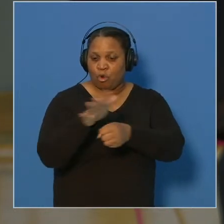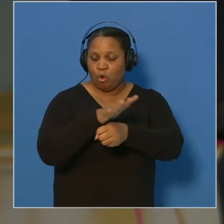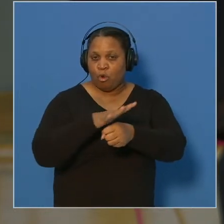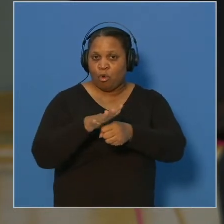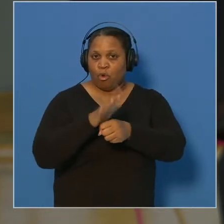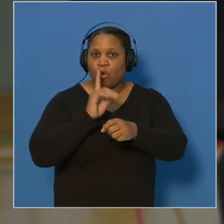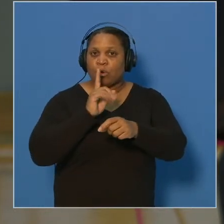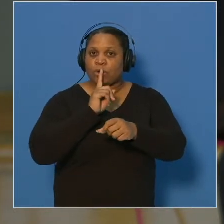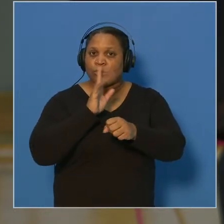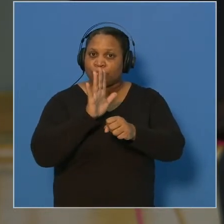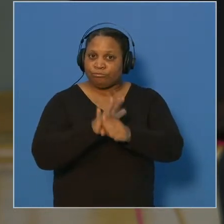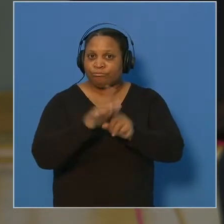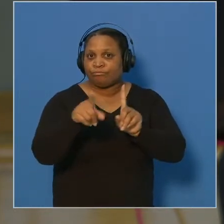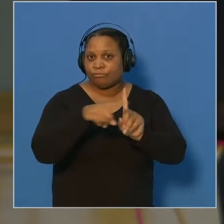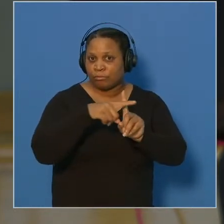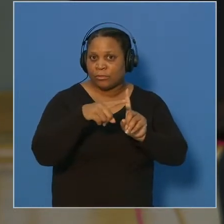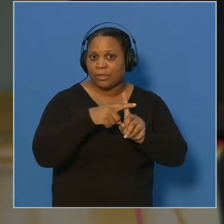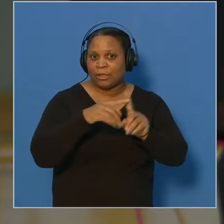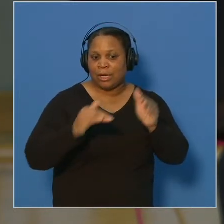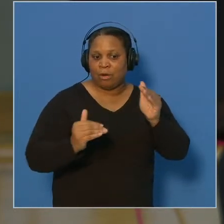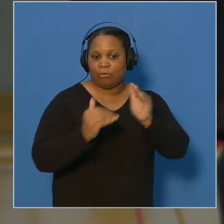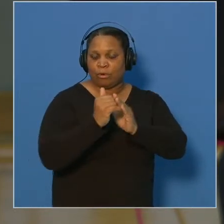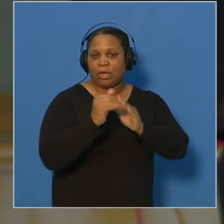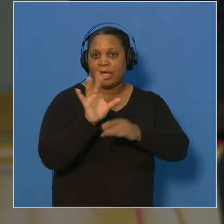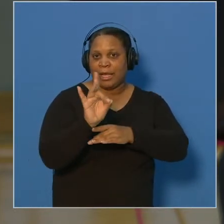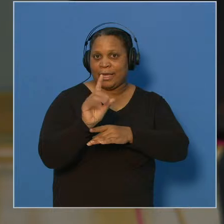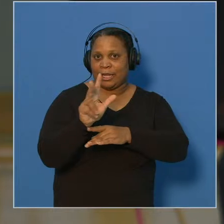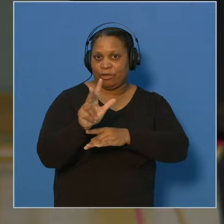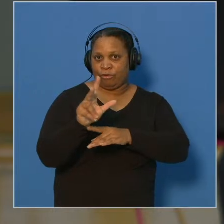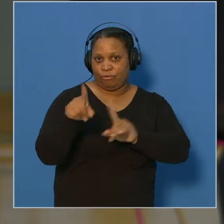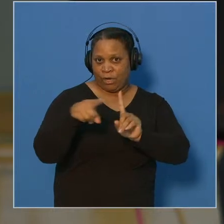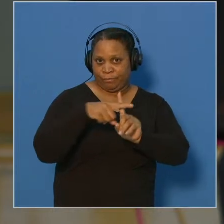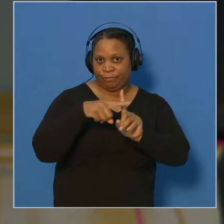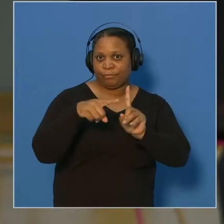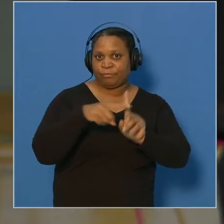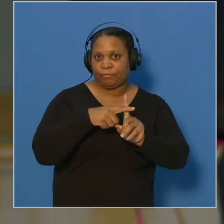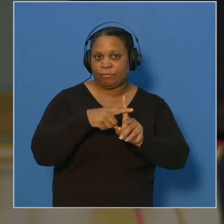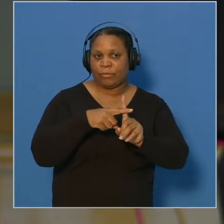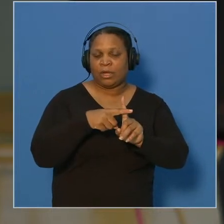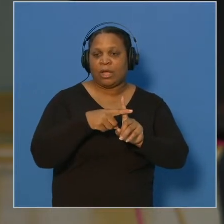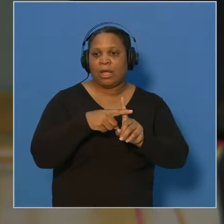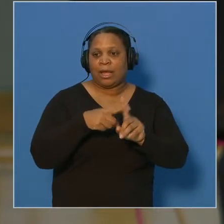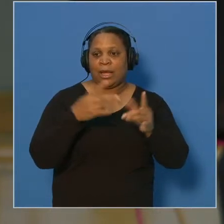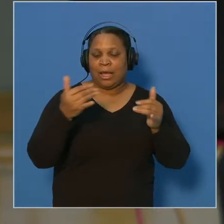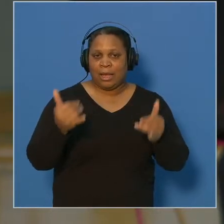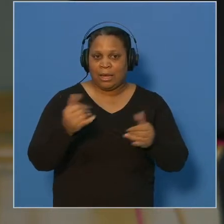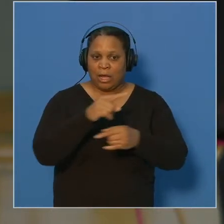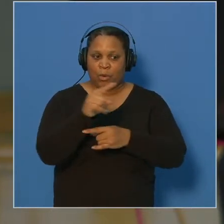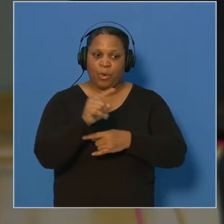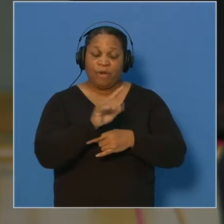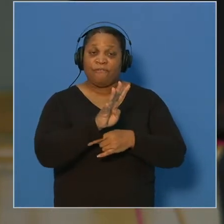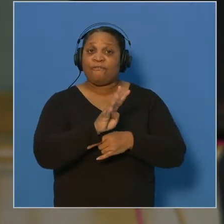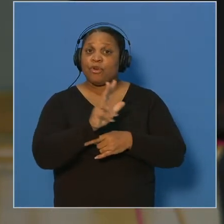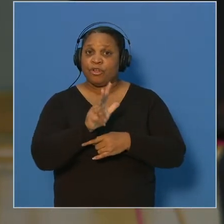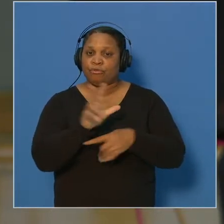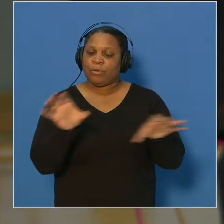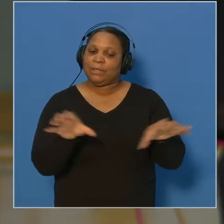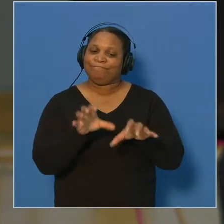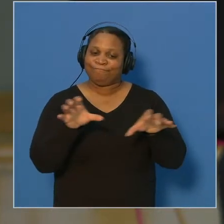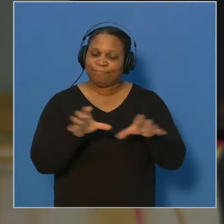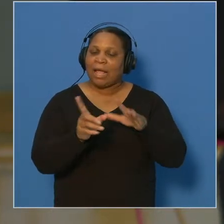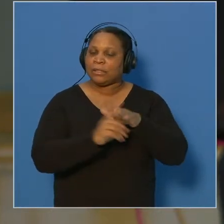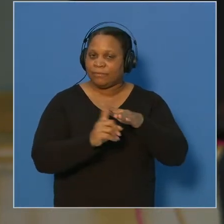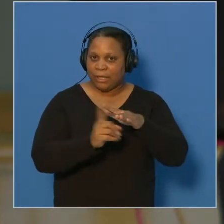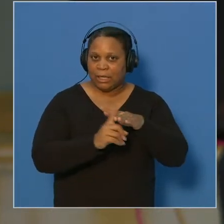positive cases is now at 83, and the status of those are as follows. There are 43 active